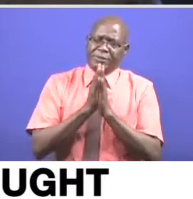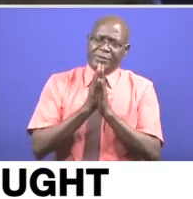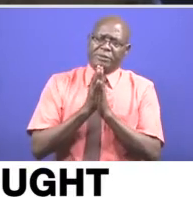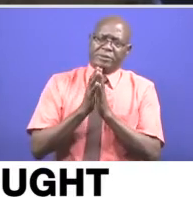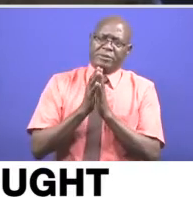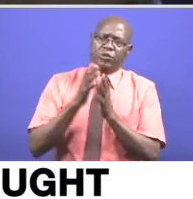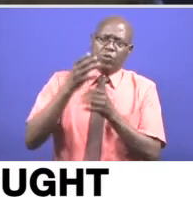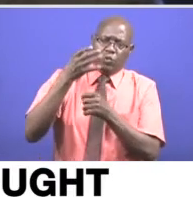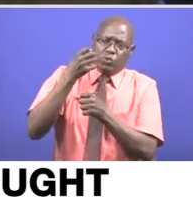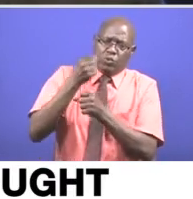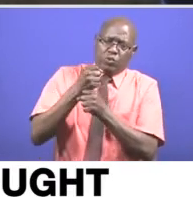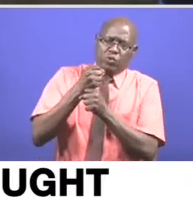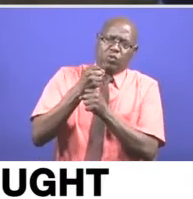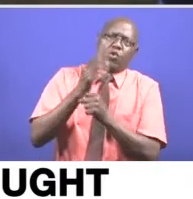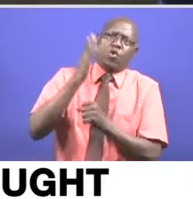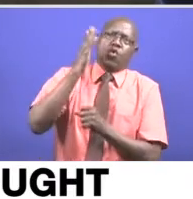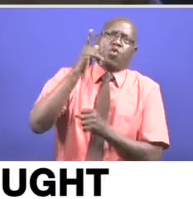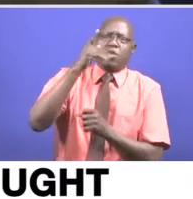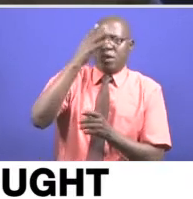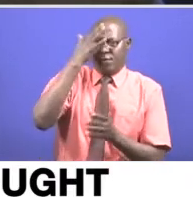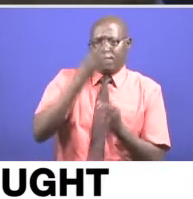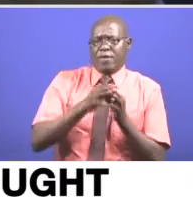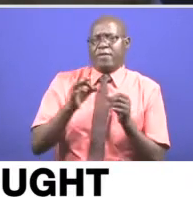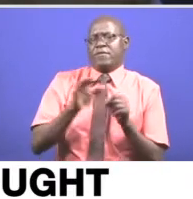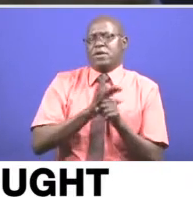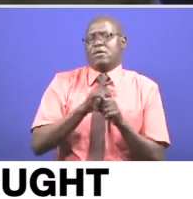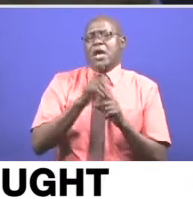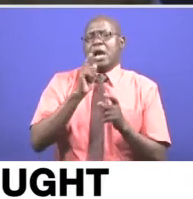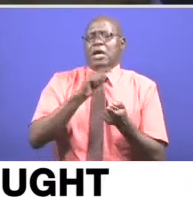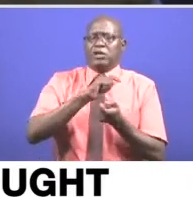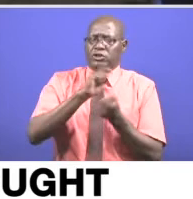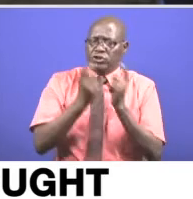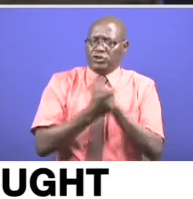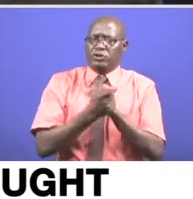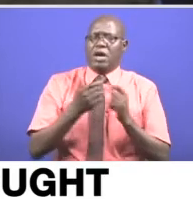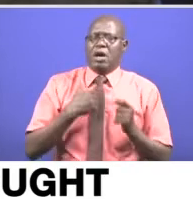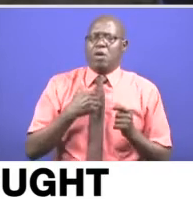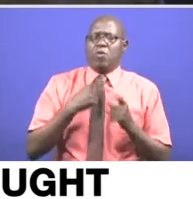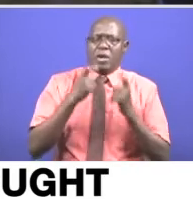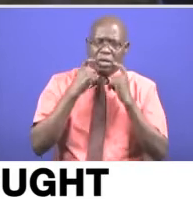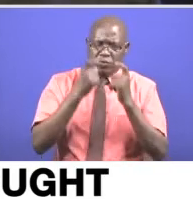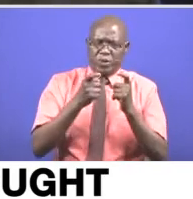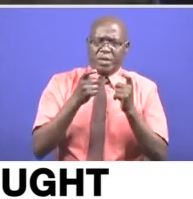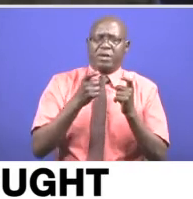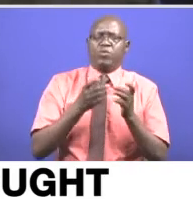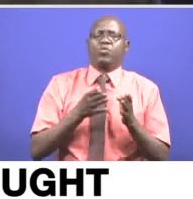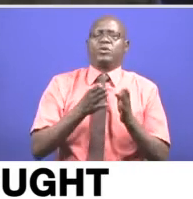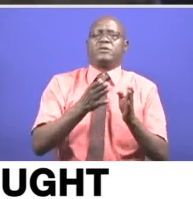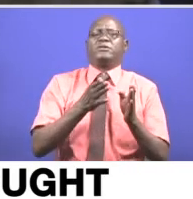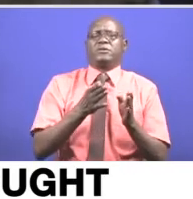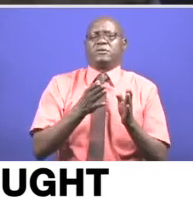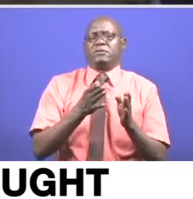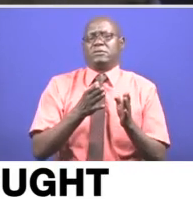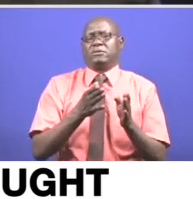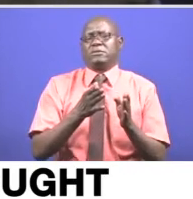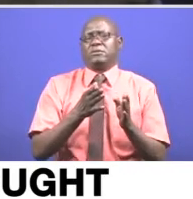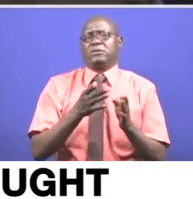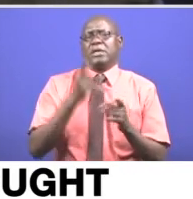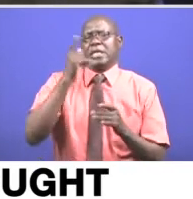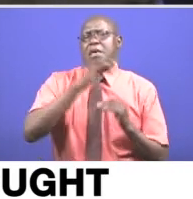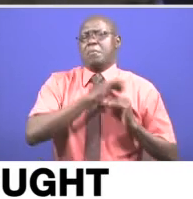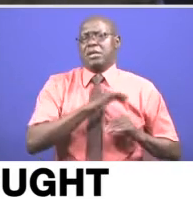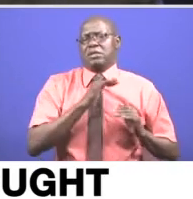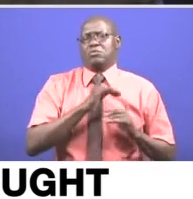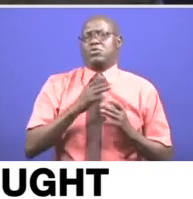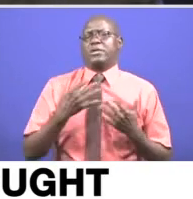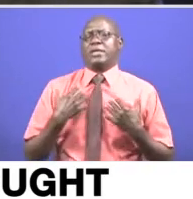is faithful, mm-hmm. that if we repent, turn away from our wicked ways, mm-hmm. he will be merciful, he will hear us, and he will heal the land. Mm-hmm.